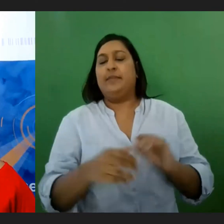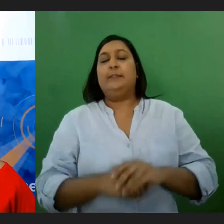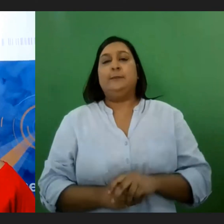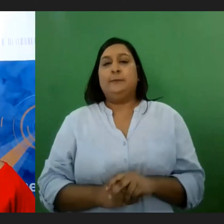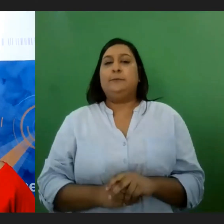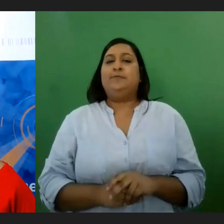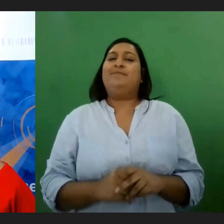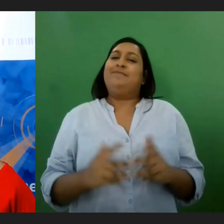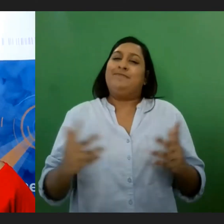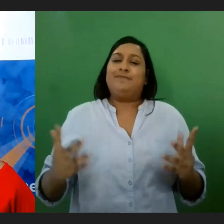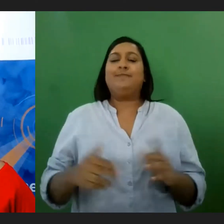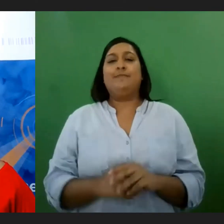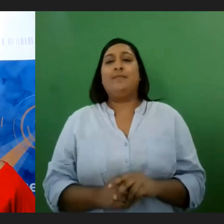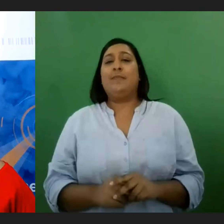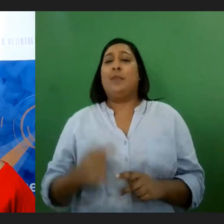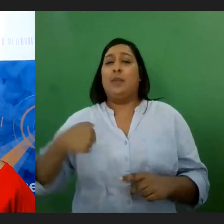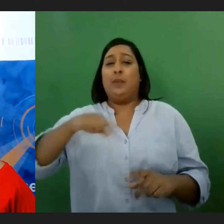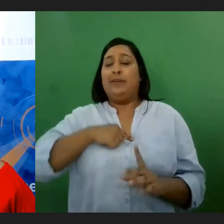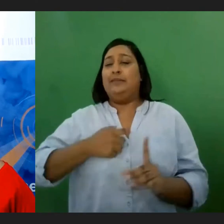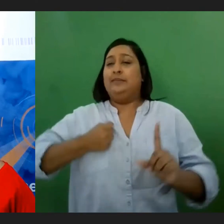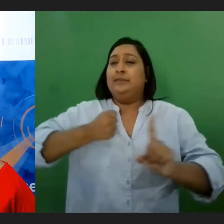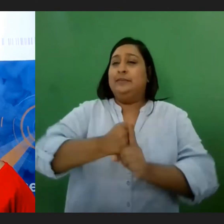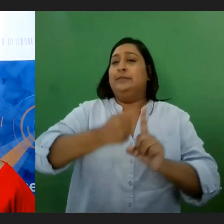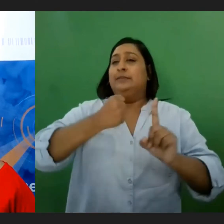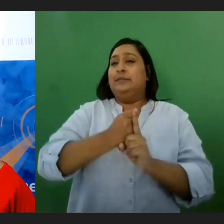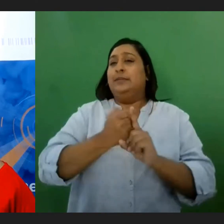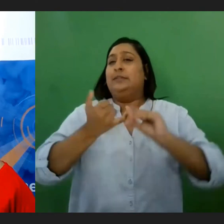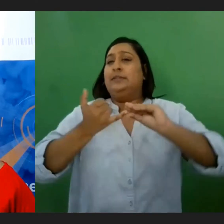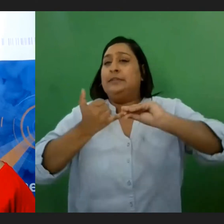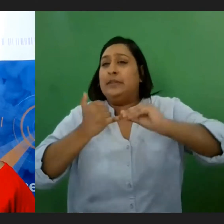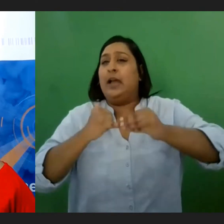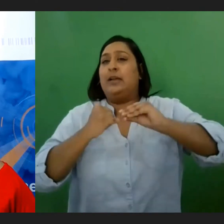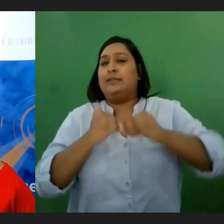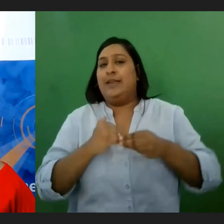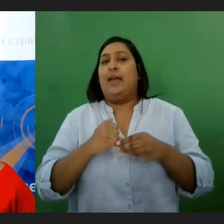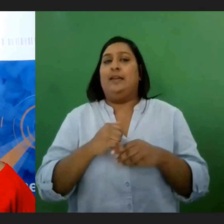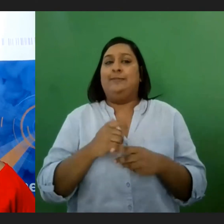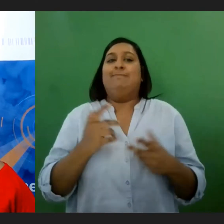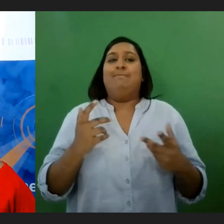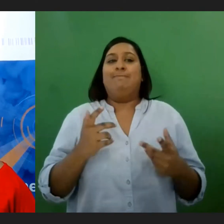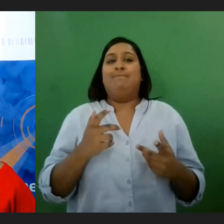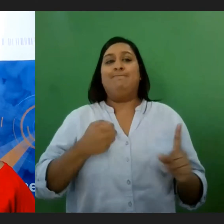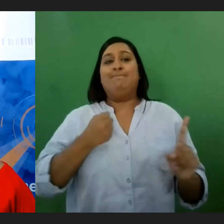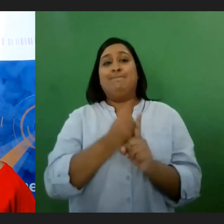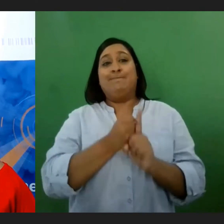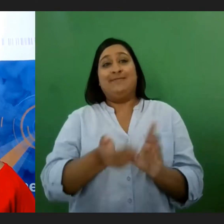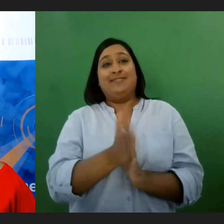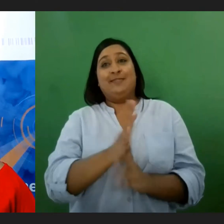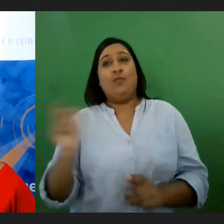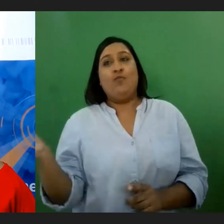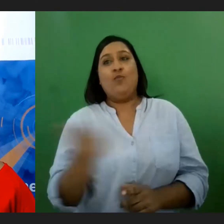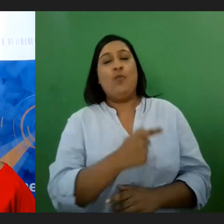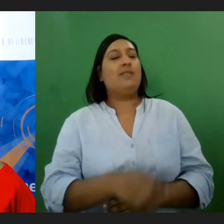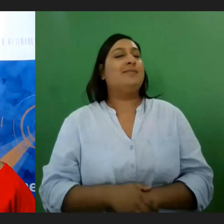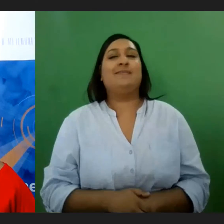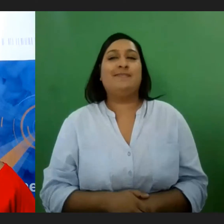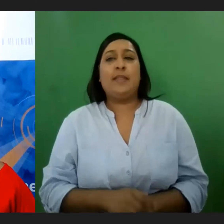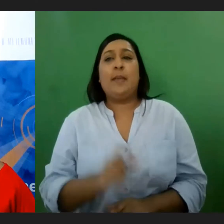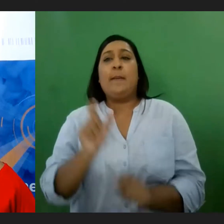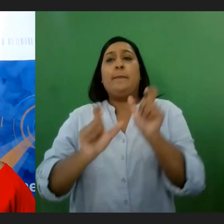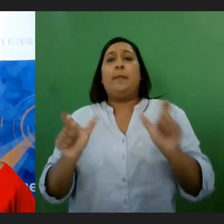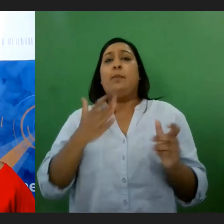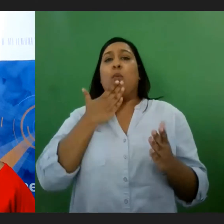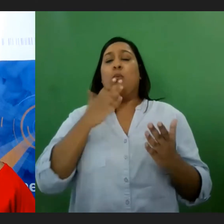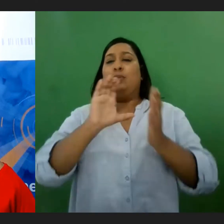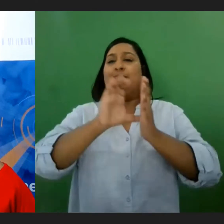efforts, some people, such as people with disabilities, do not yet enjoy life on an equal basis with